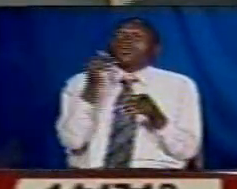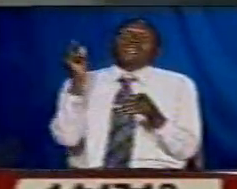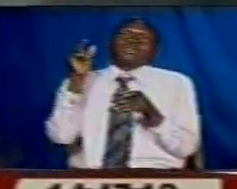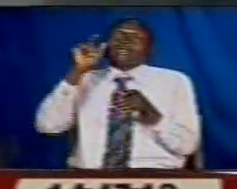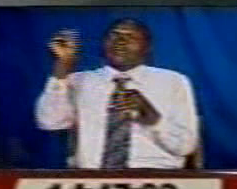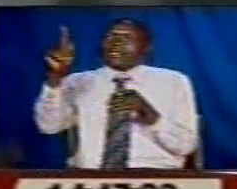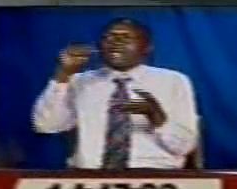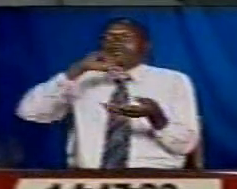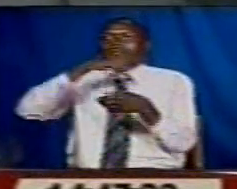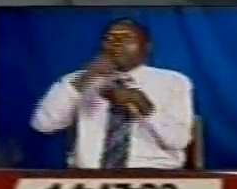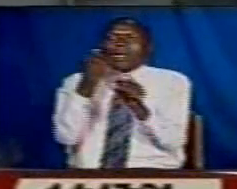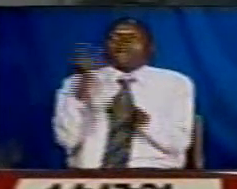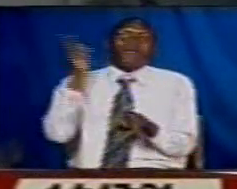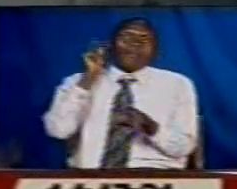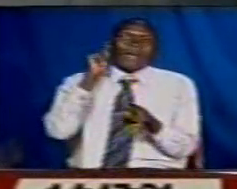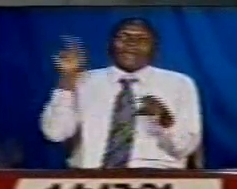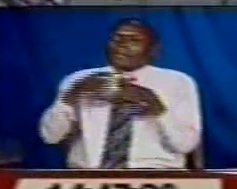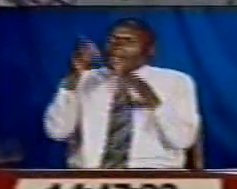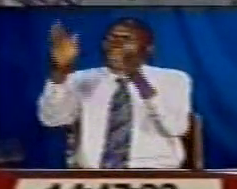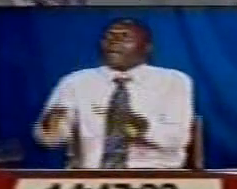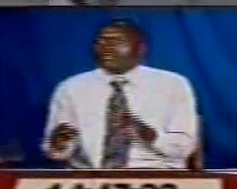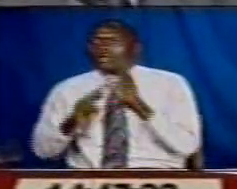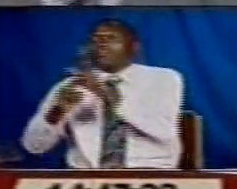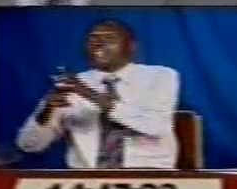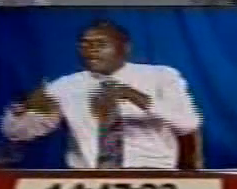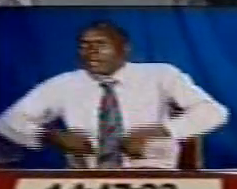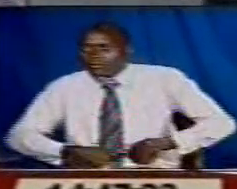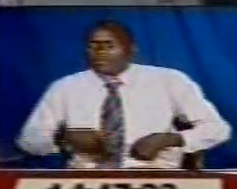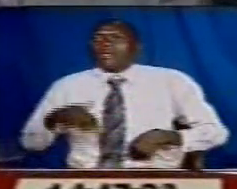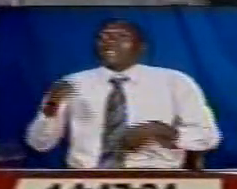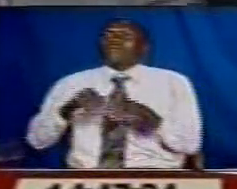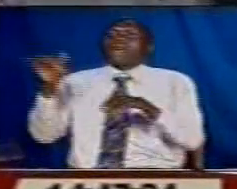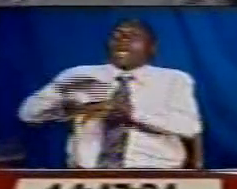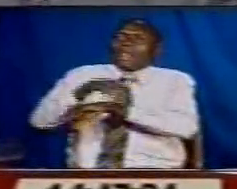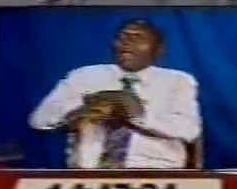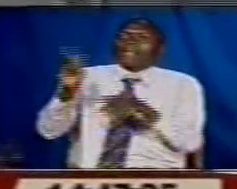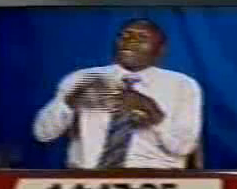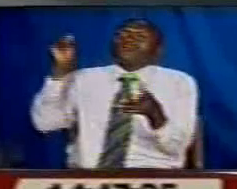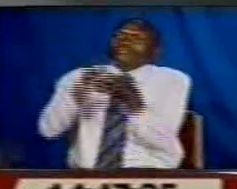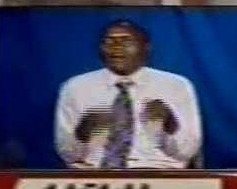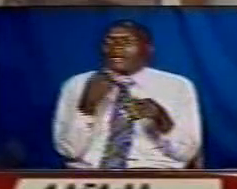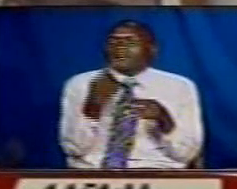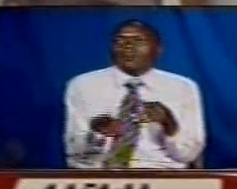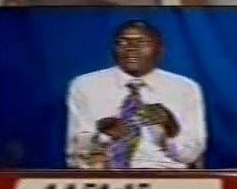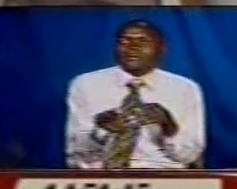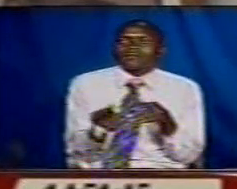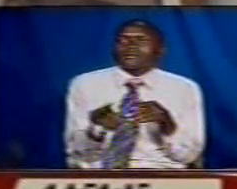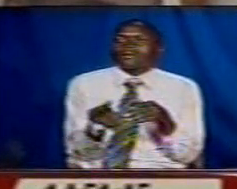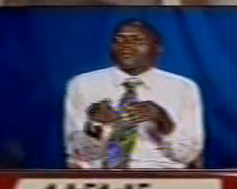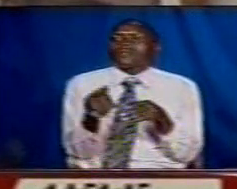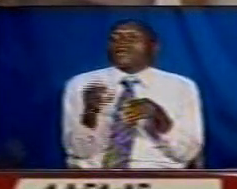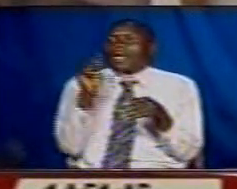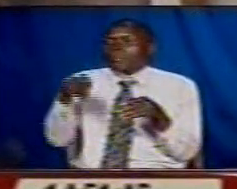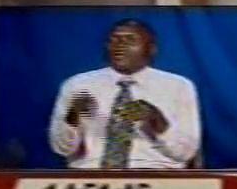men, and Mr. Mbuvi, Honorable Mbuvi, represents the youth in Makadara, and they wear stars in Makadara. Mheshimiwa